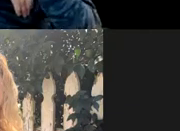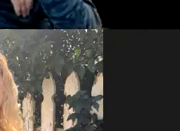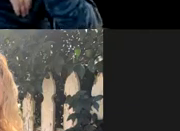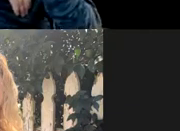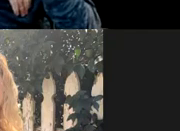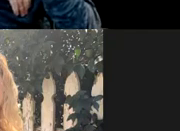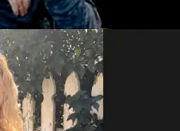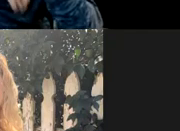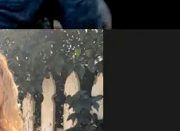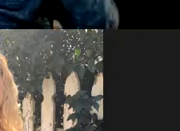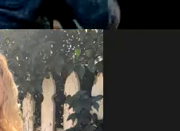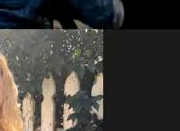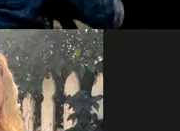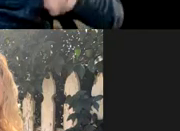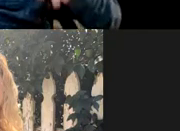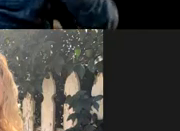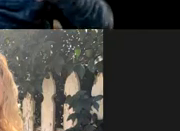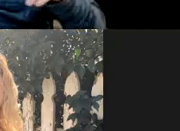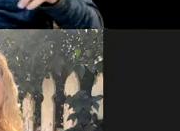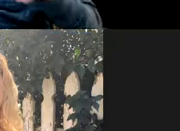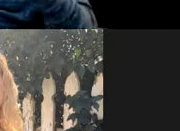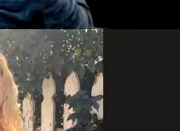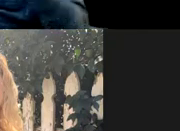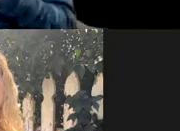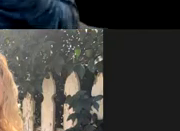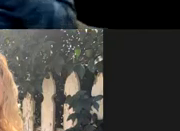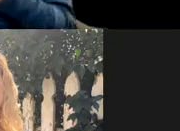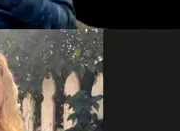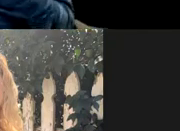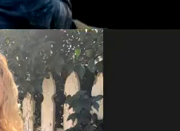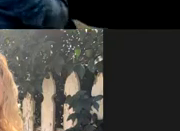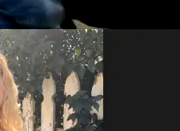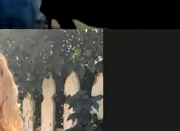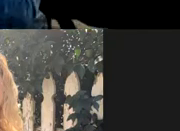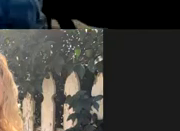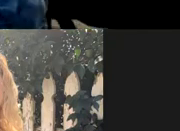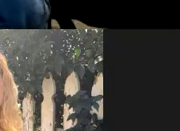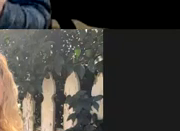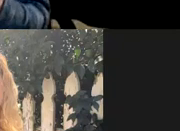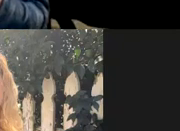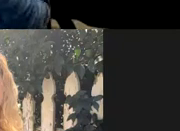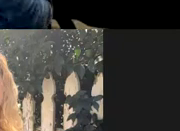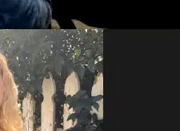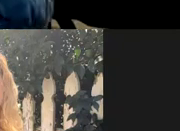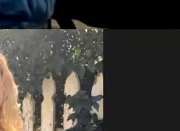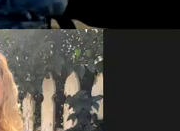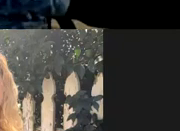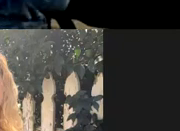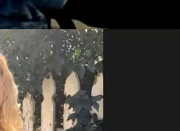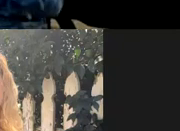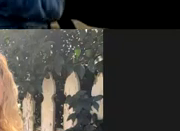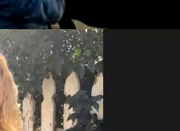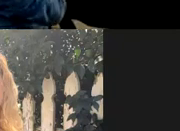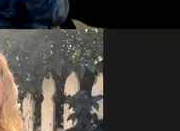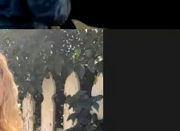was hoping that with the new Attorney General's office that we would be seeing more of these cases, because until we